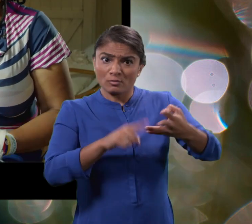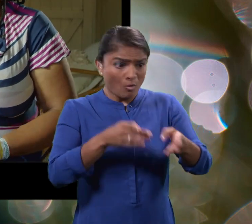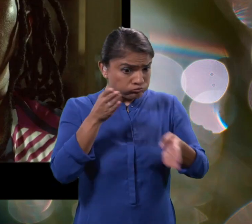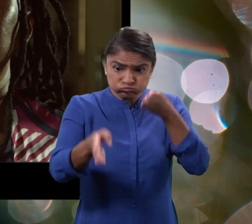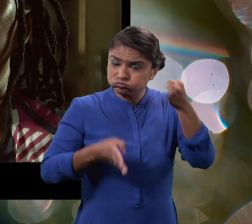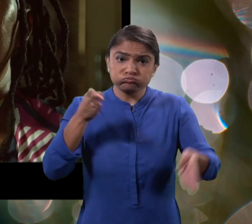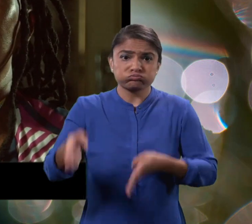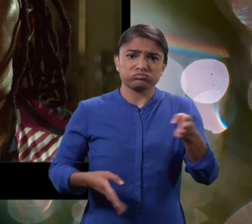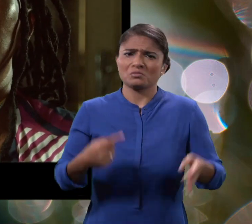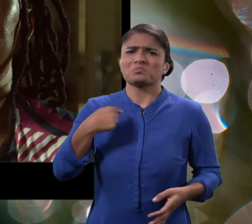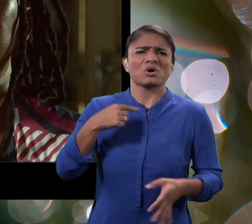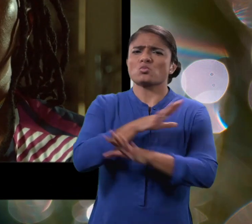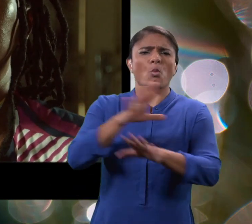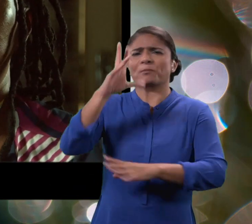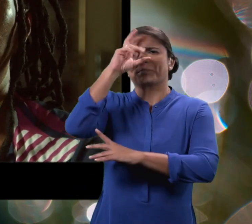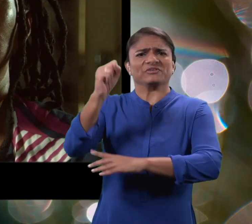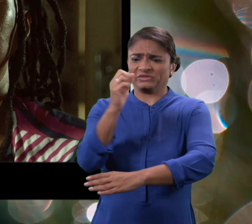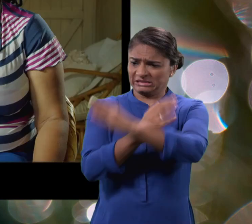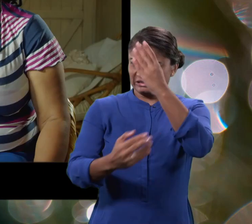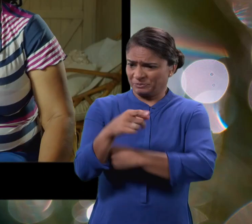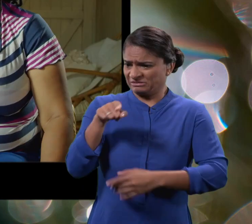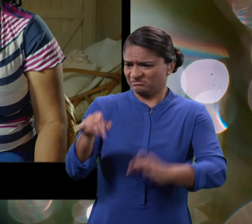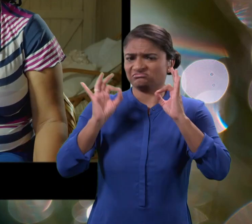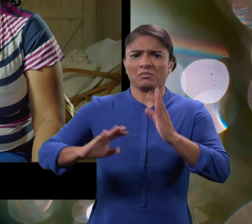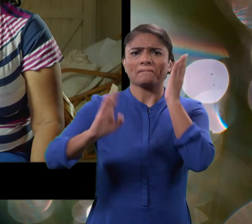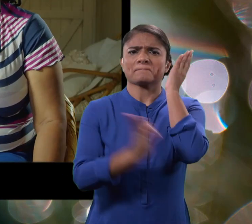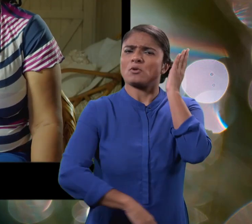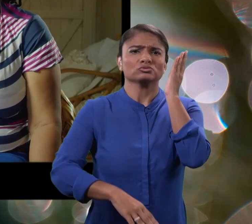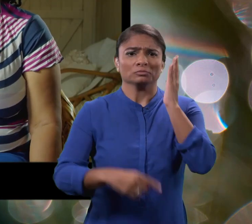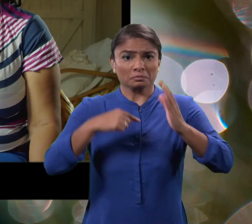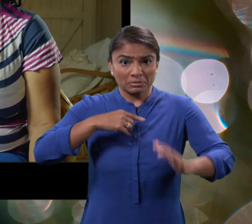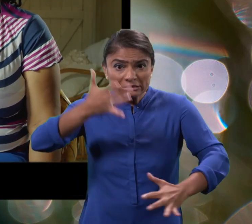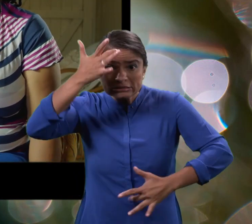khona. Andikholelwa mna basisiqalekiso. Ndiye ndagula mna,